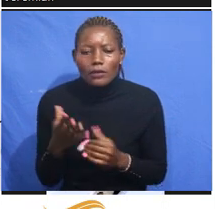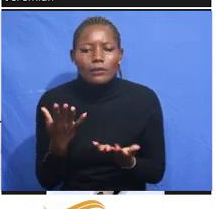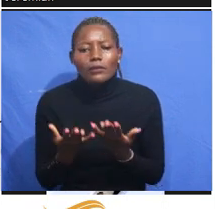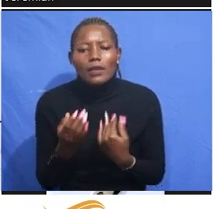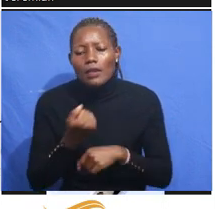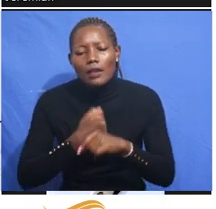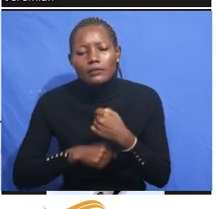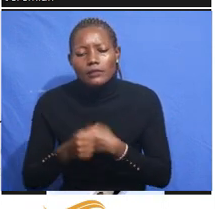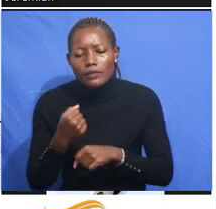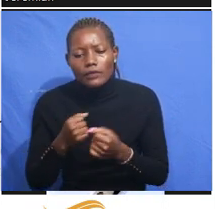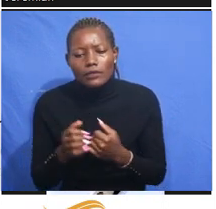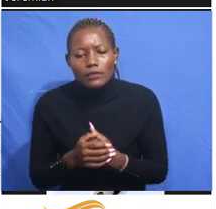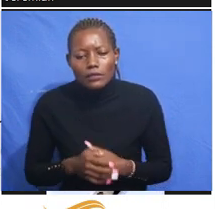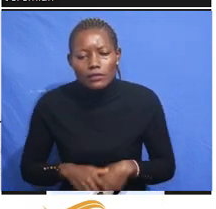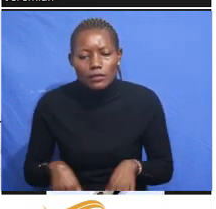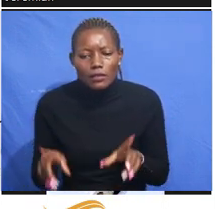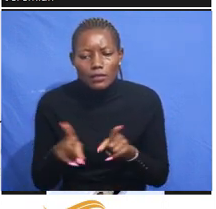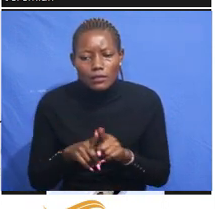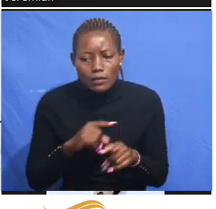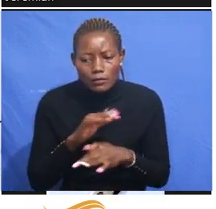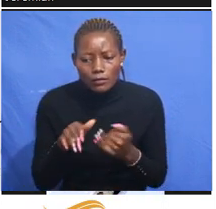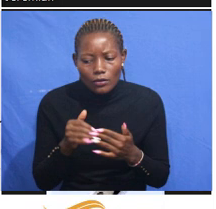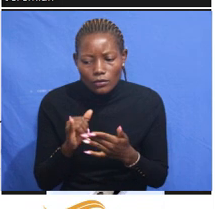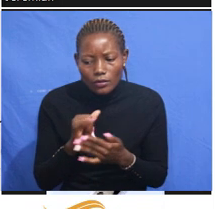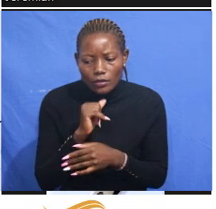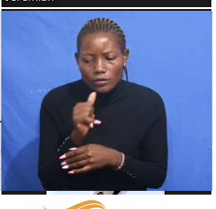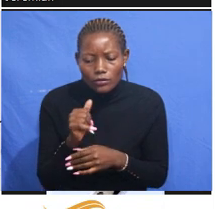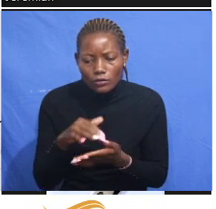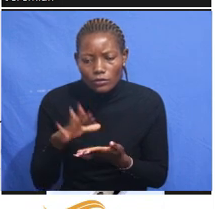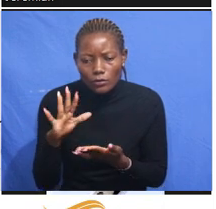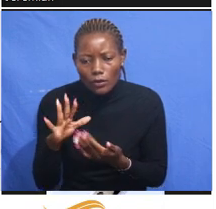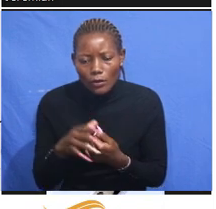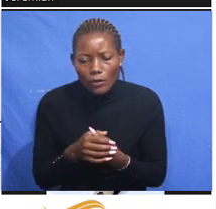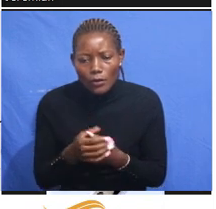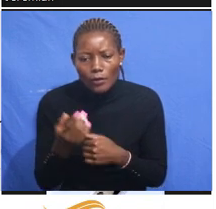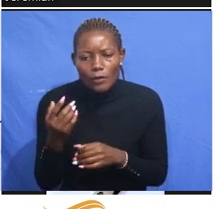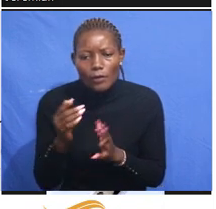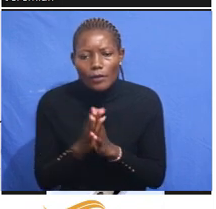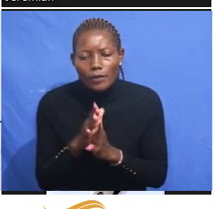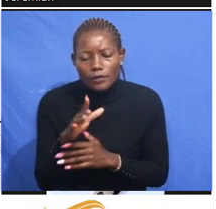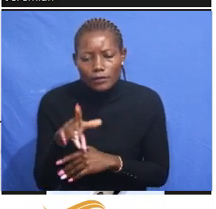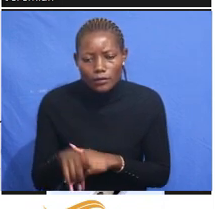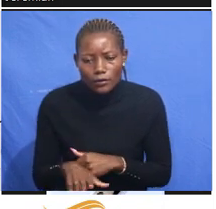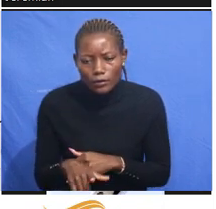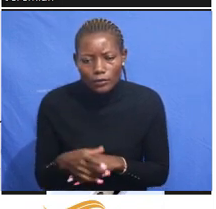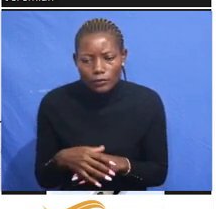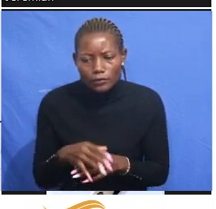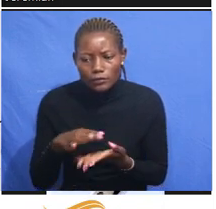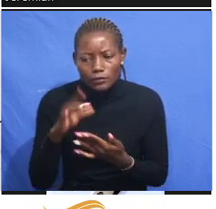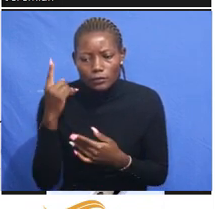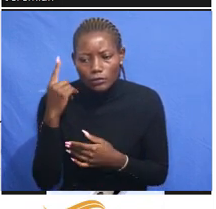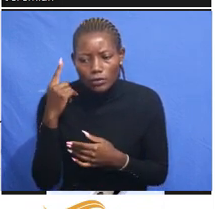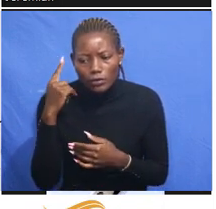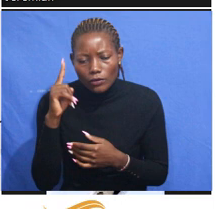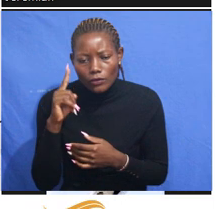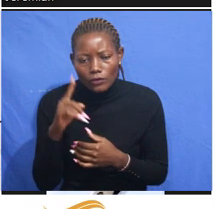throwing activities and all that, not so much of weight bearing, while the lower extremity is more of geared